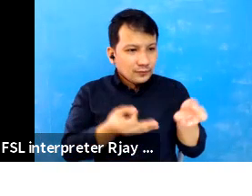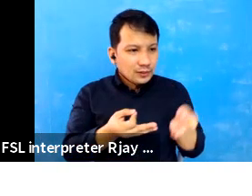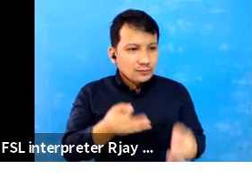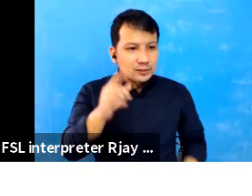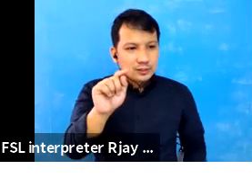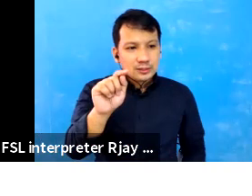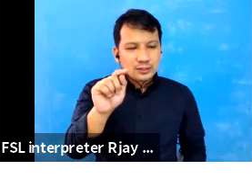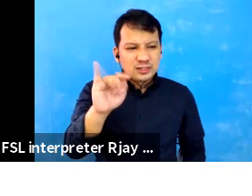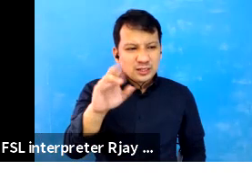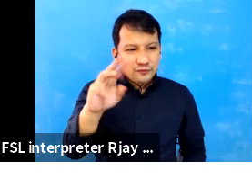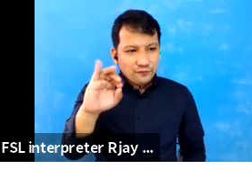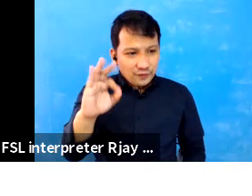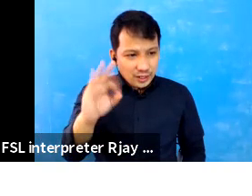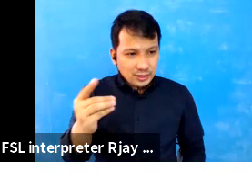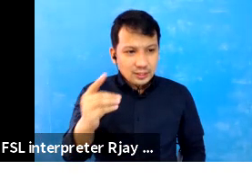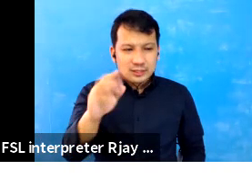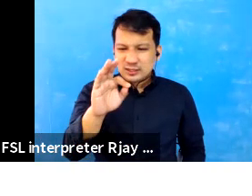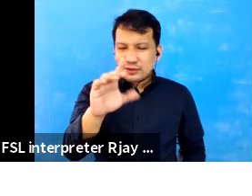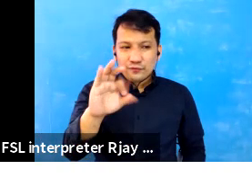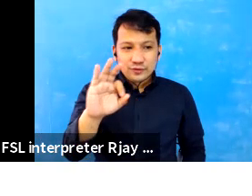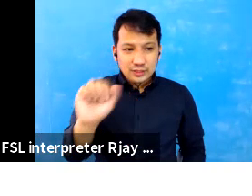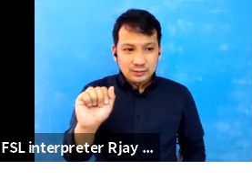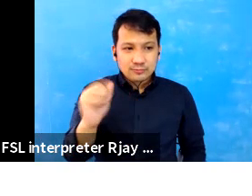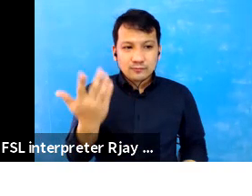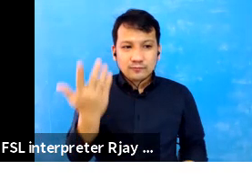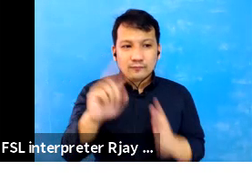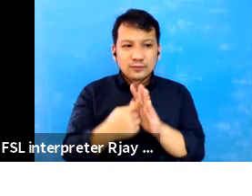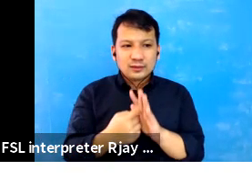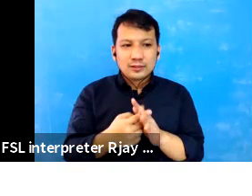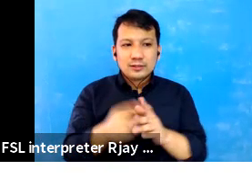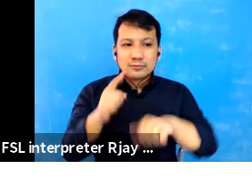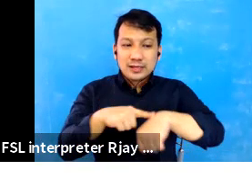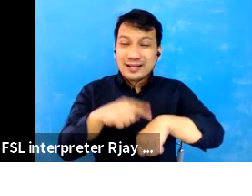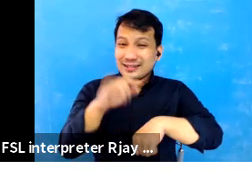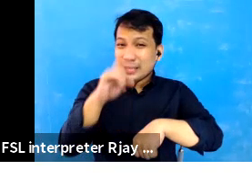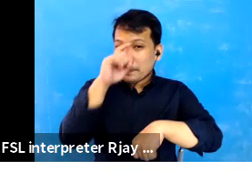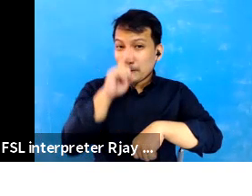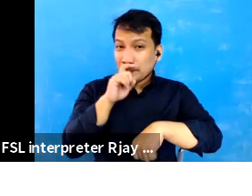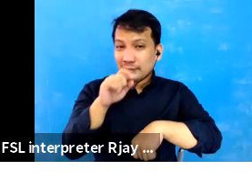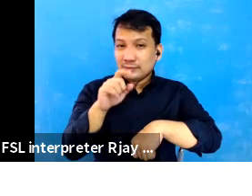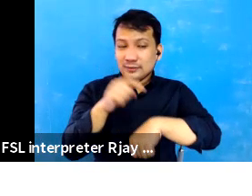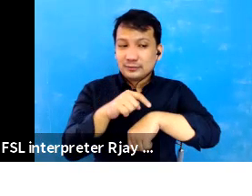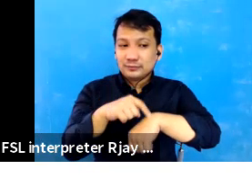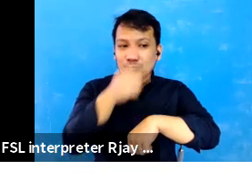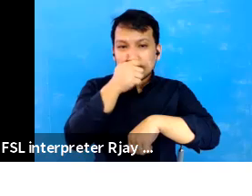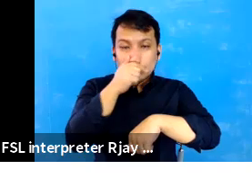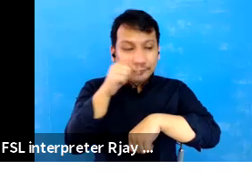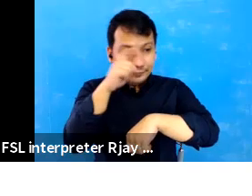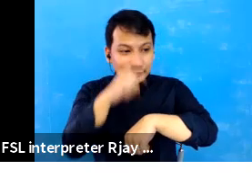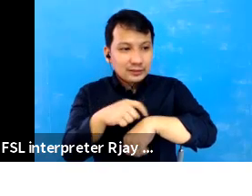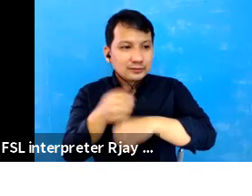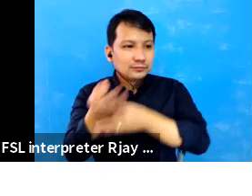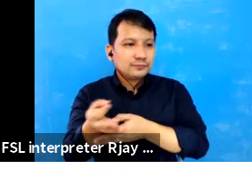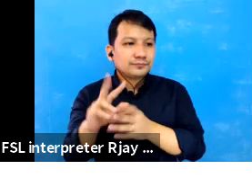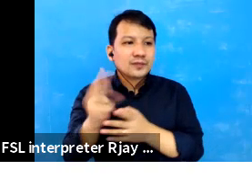mabilis lang po siyang maintindihan, no, at ma-memorize. TFAD would stand for timing, meaning to say edad, kung kailan pwedeng mag-start ng feeding.